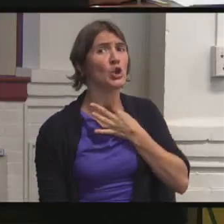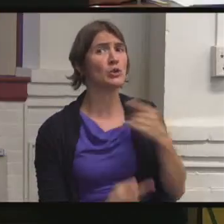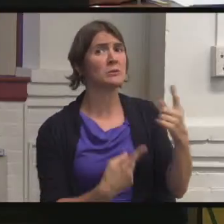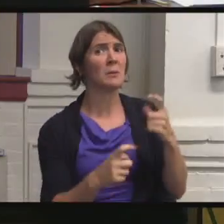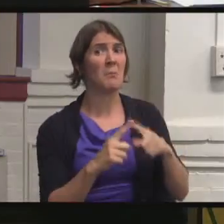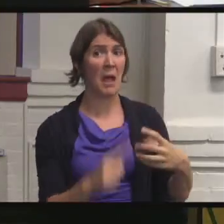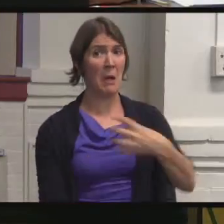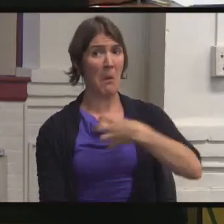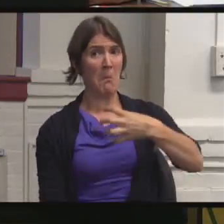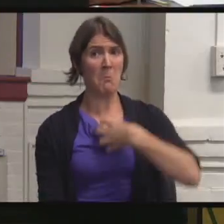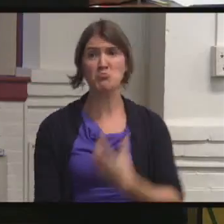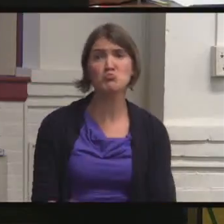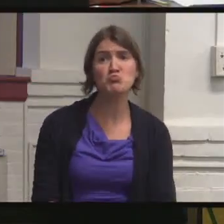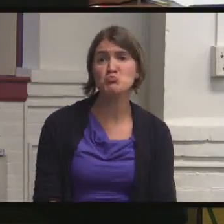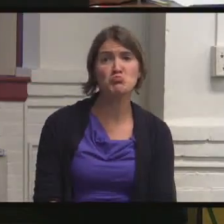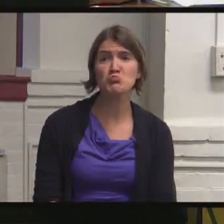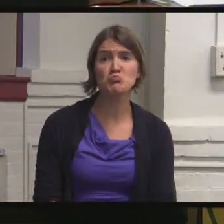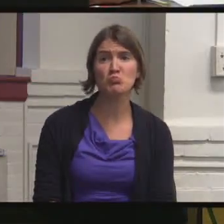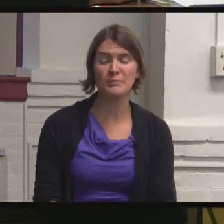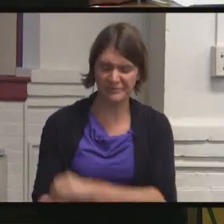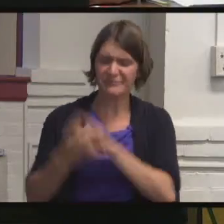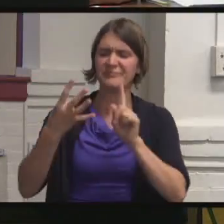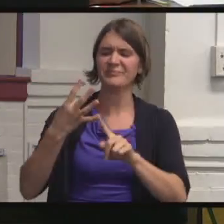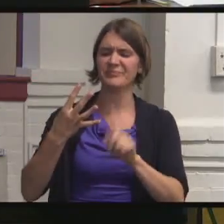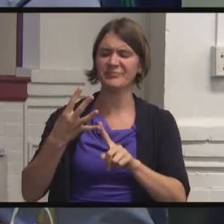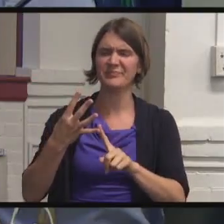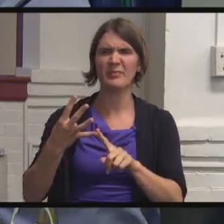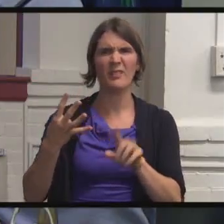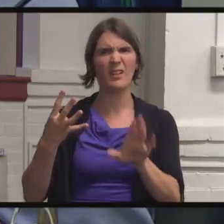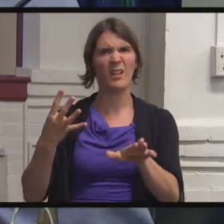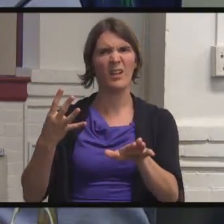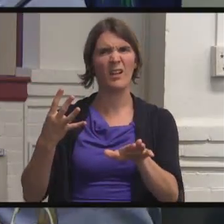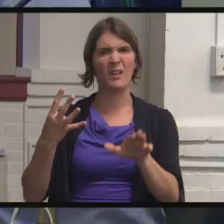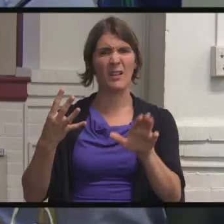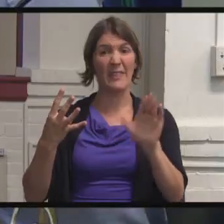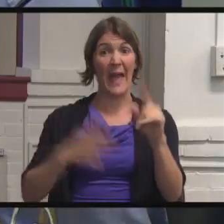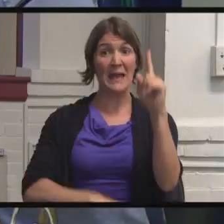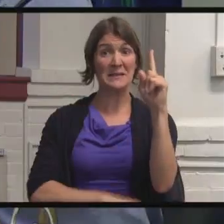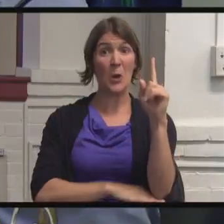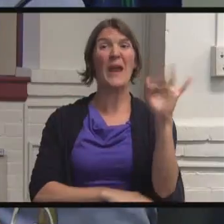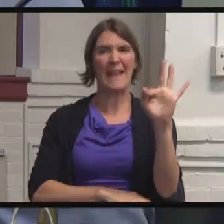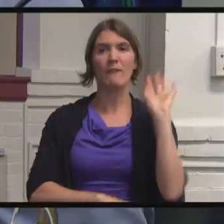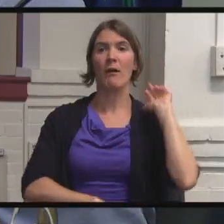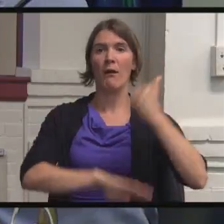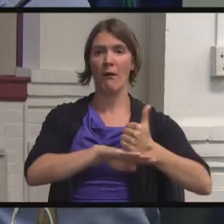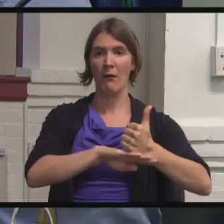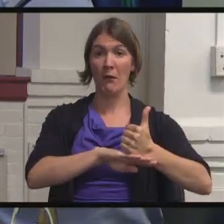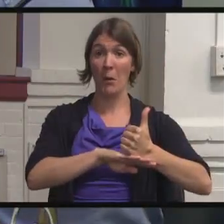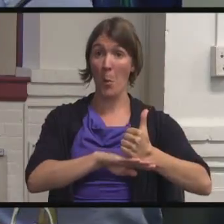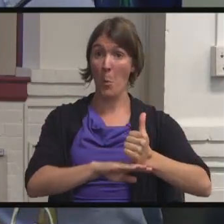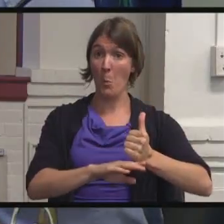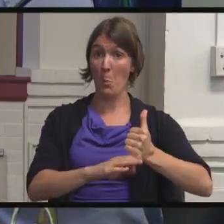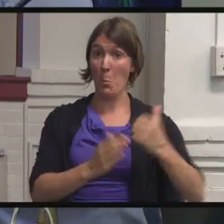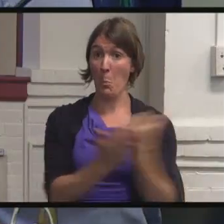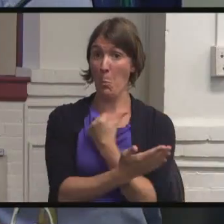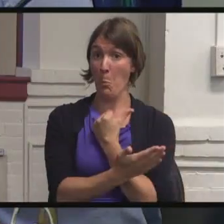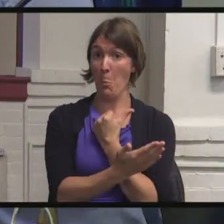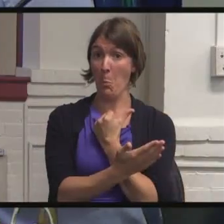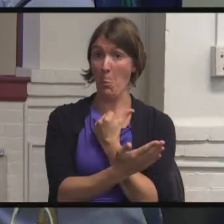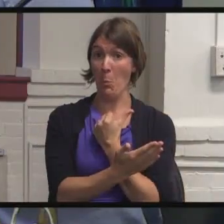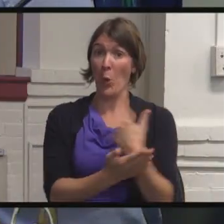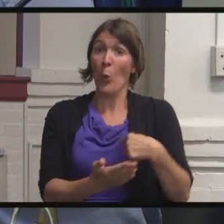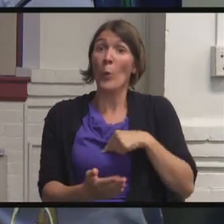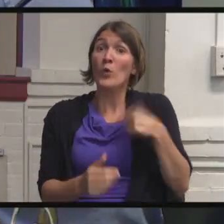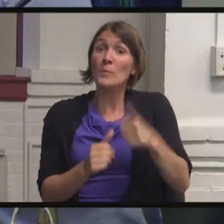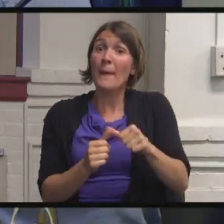Okay. Yeah. The other thing, too, is, and I'm wondering if we can use this tower to our advantage. Don't we have repeaters